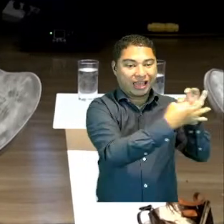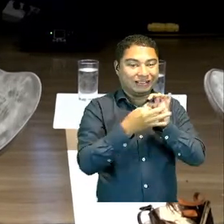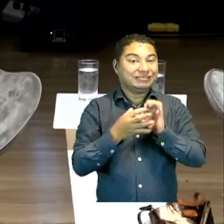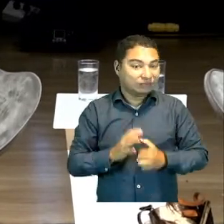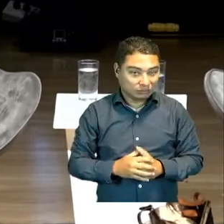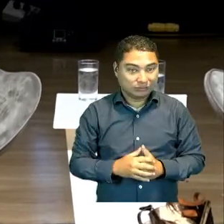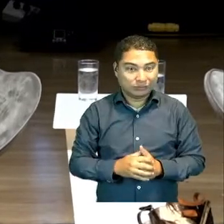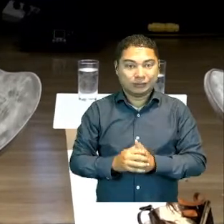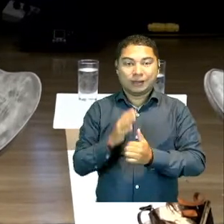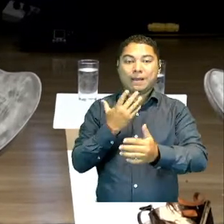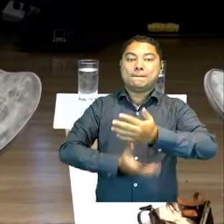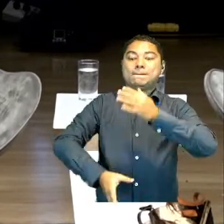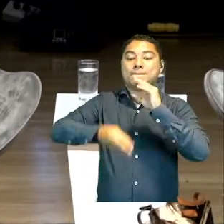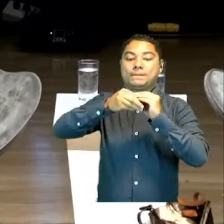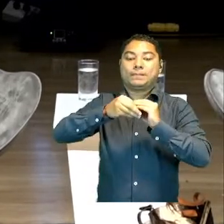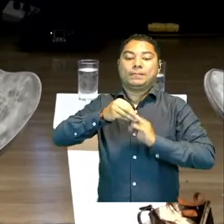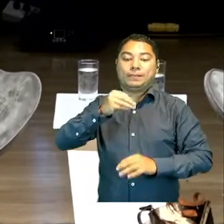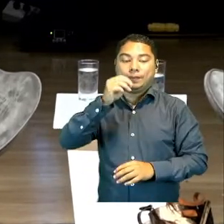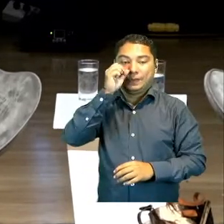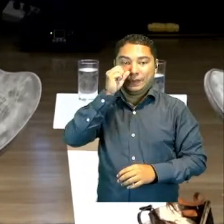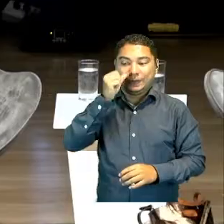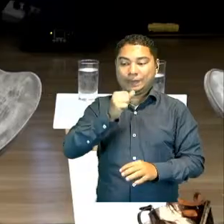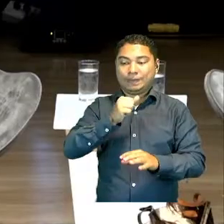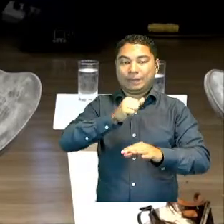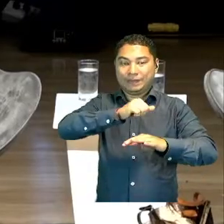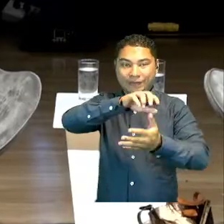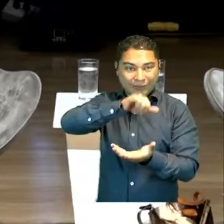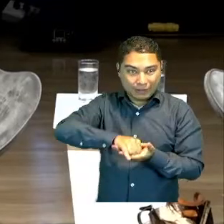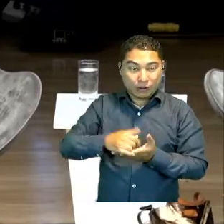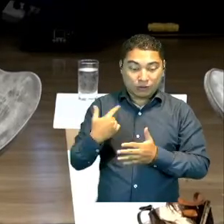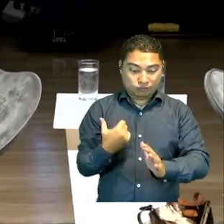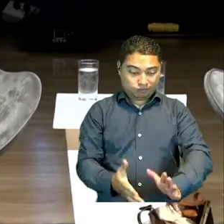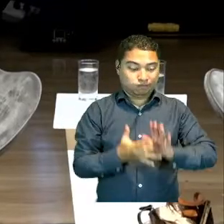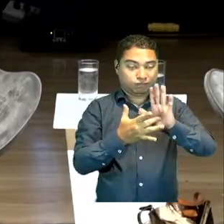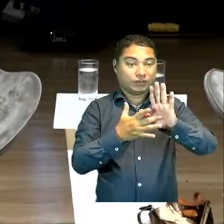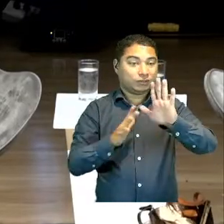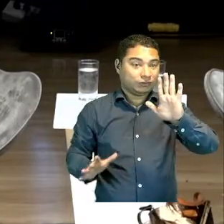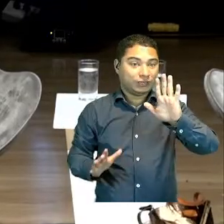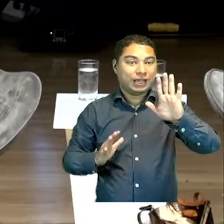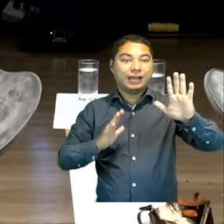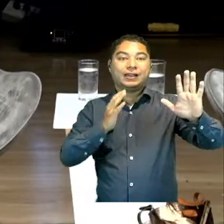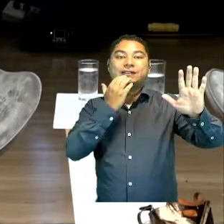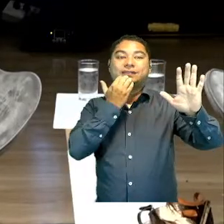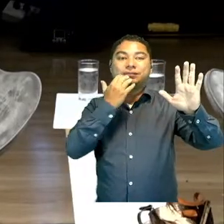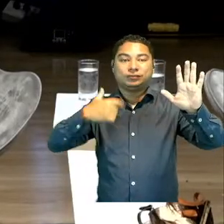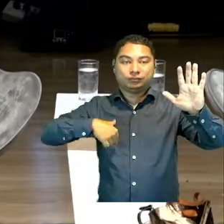diaspora activities and history. And I highlight this